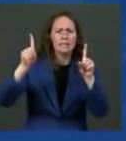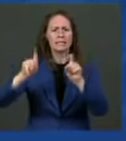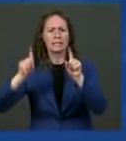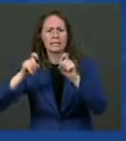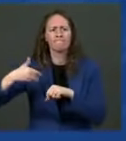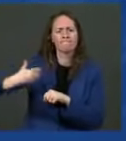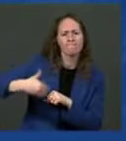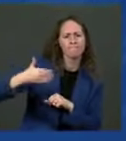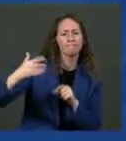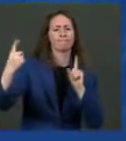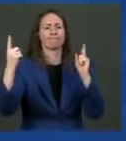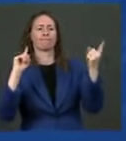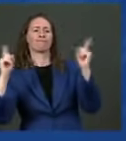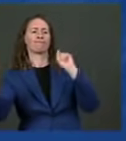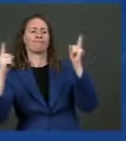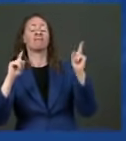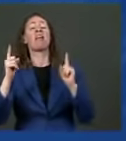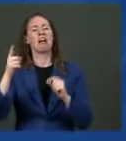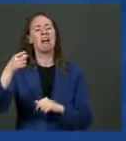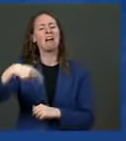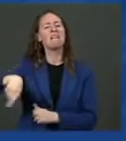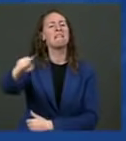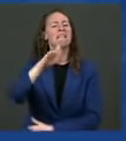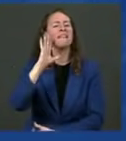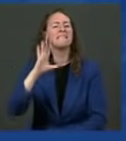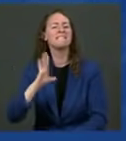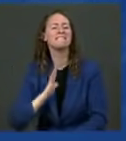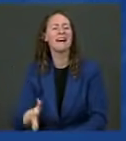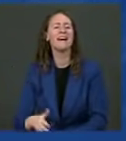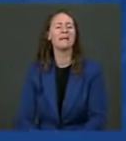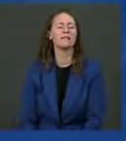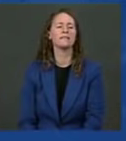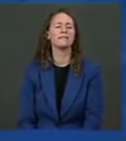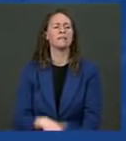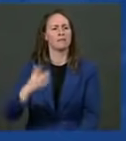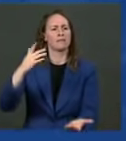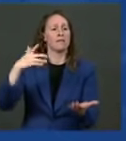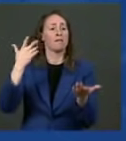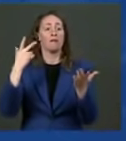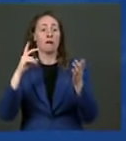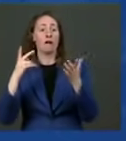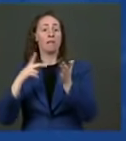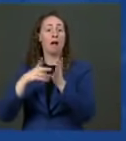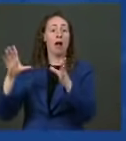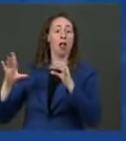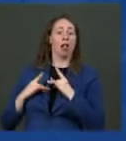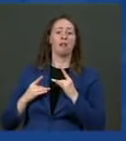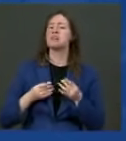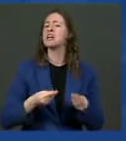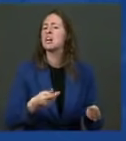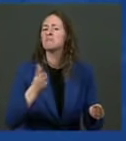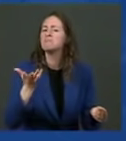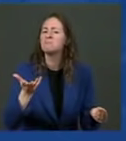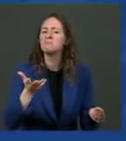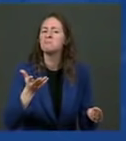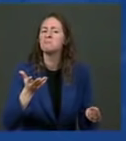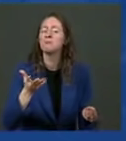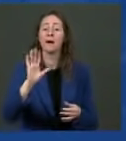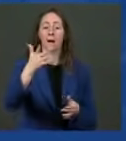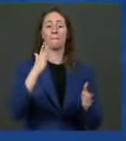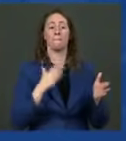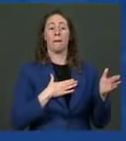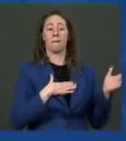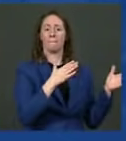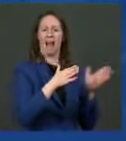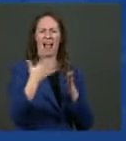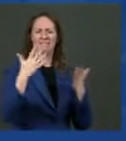can be safe in schools, safe from COVID-19. My plan does all these things.